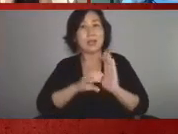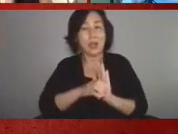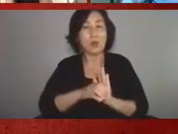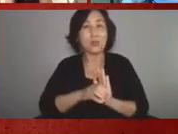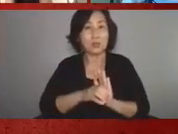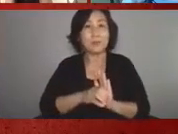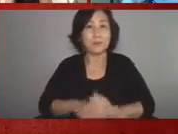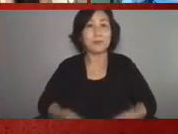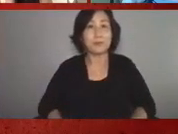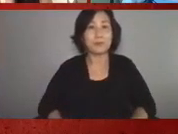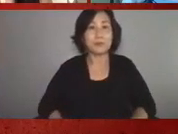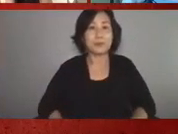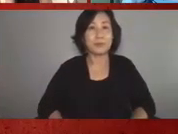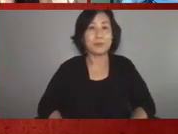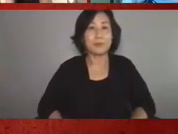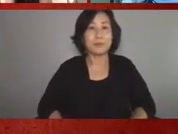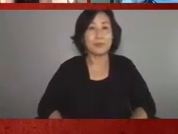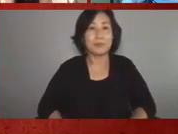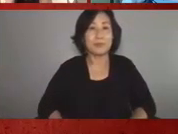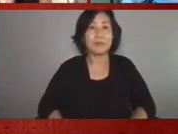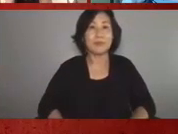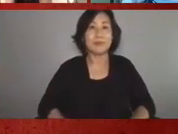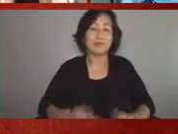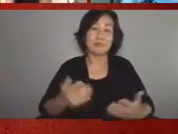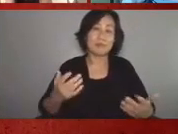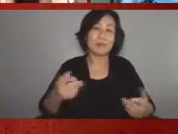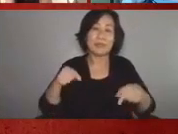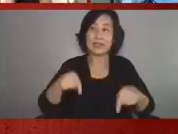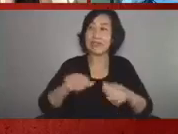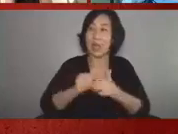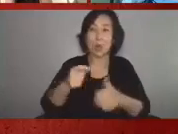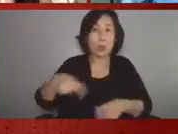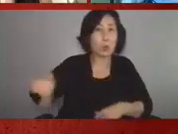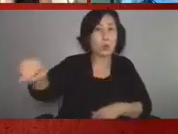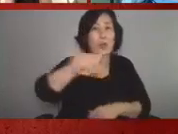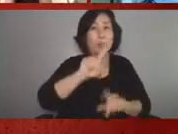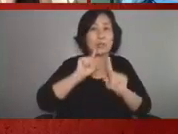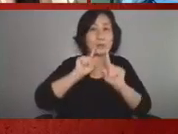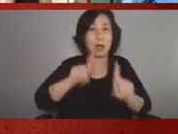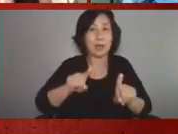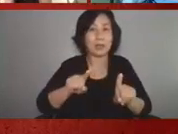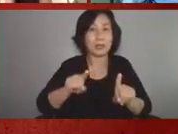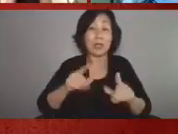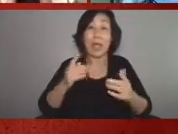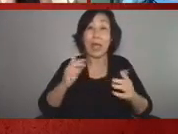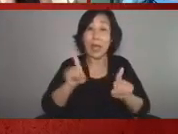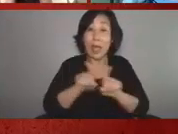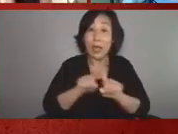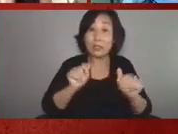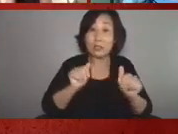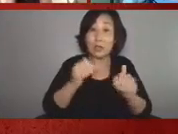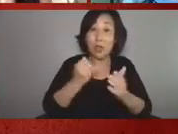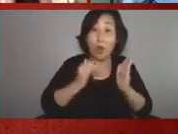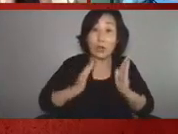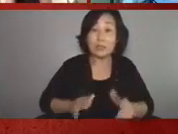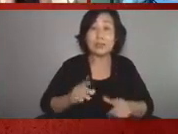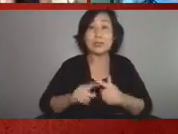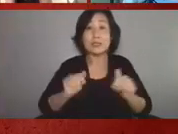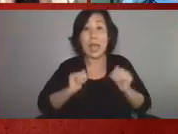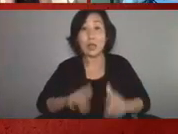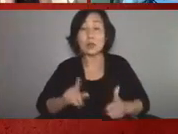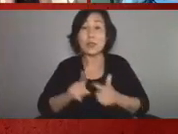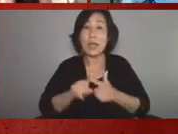it's like, yeah, this is how we are responding. We're responding as artists. We're responding as human